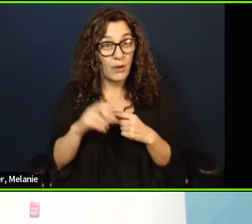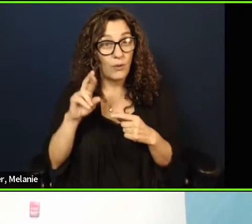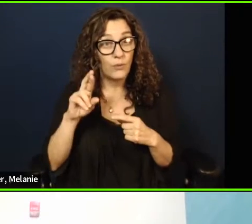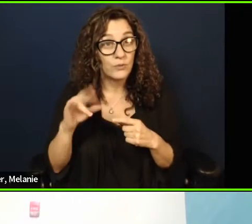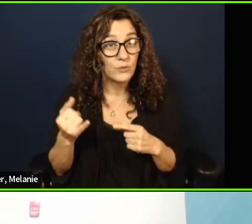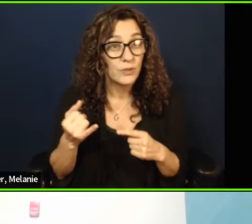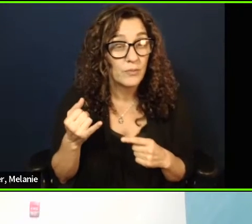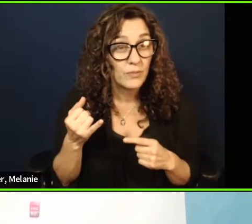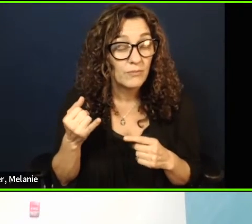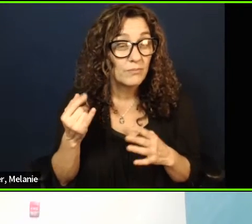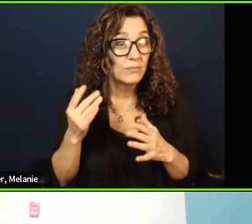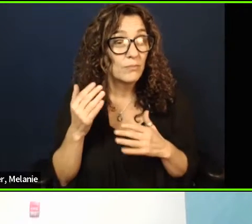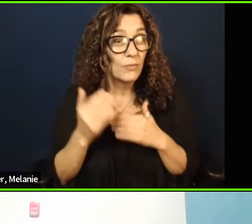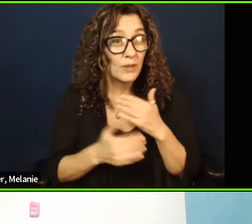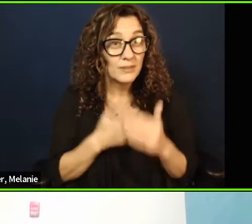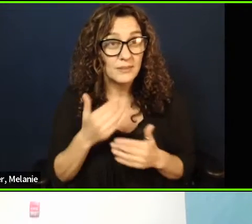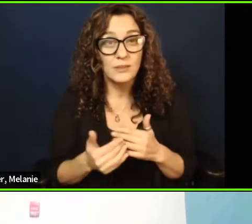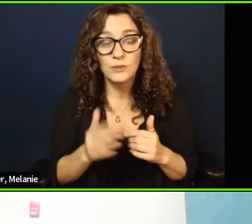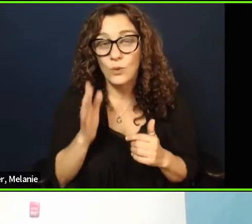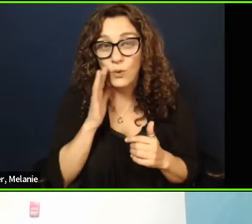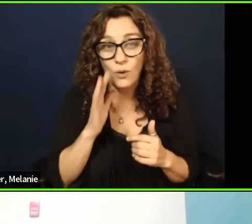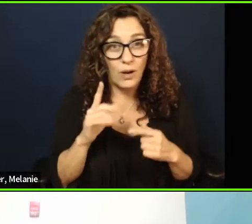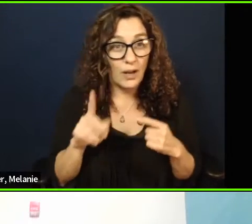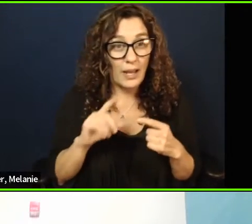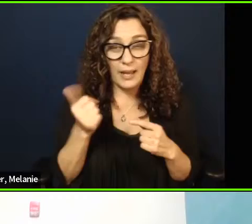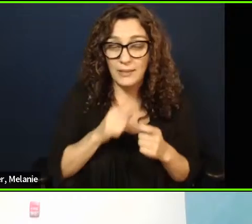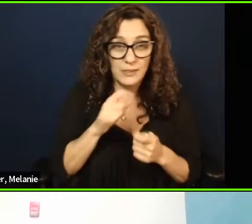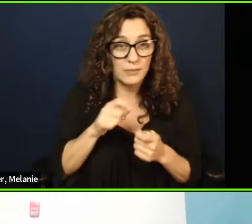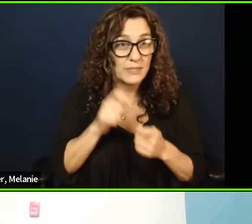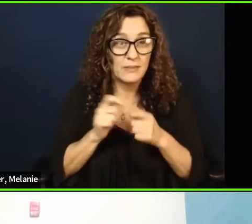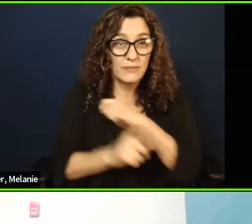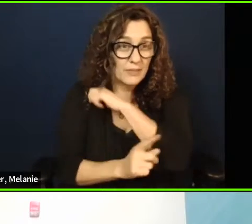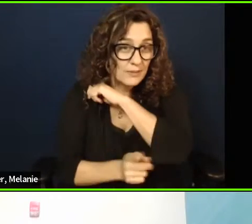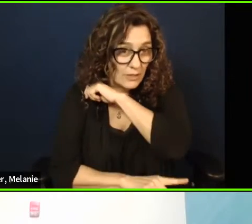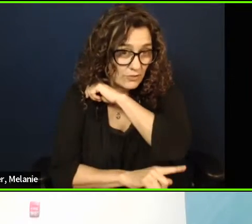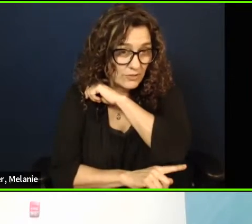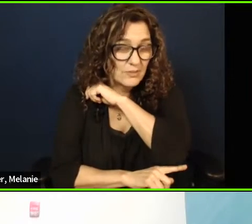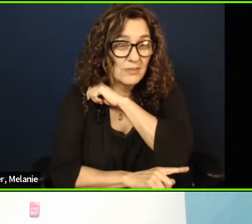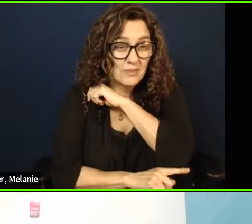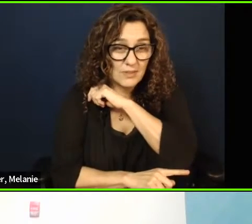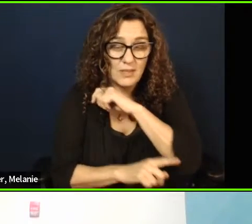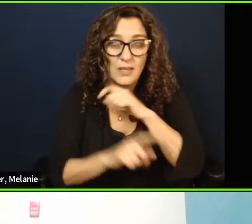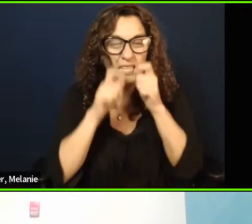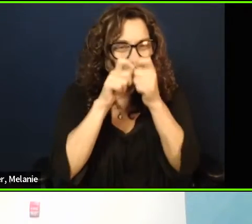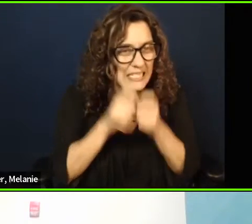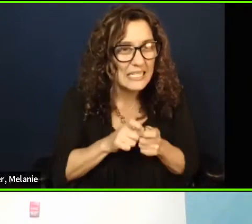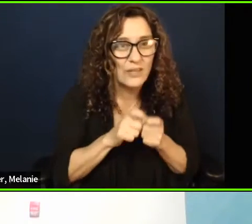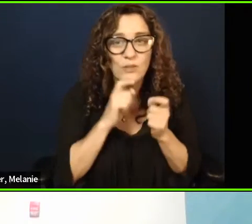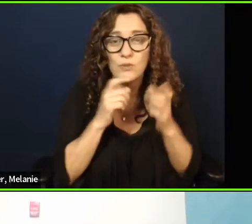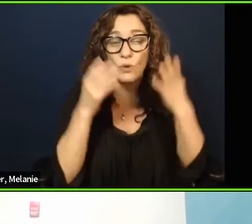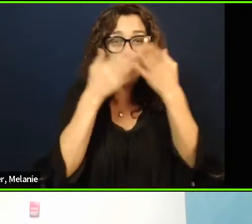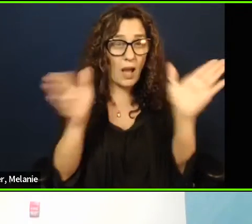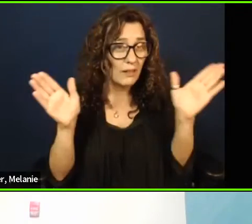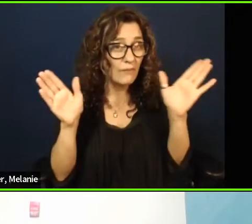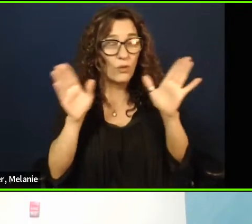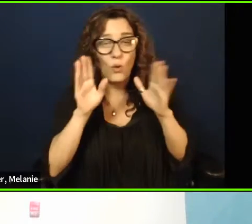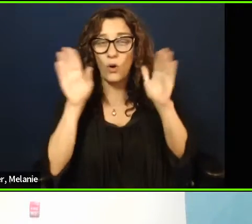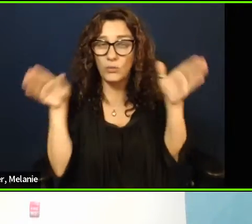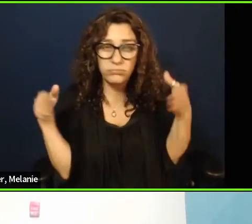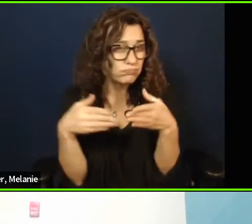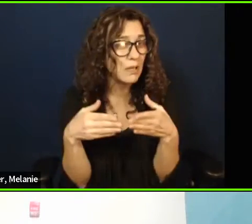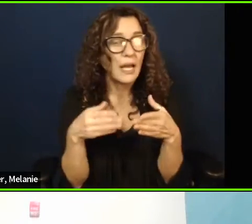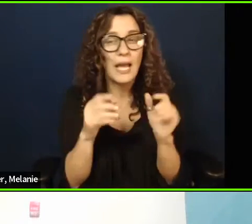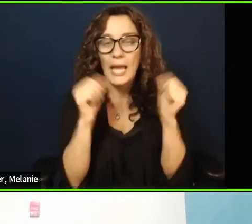thoughts on the specific sanctions, both the nitty-gritty detail and the high-level thoughts and considerations.